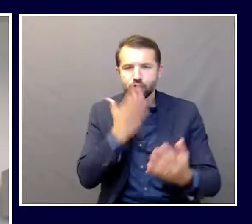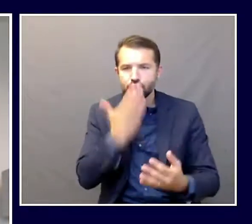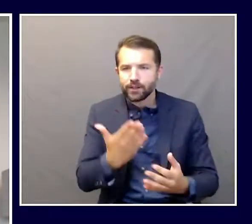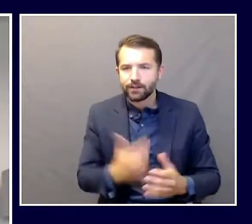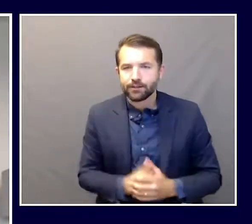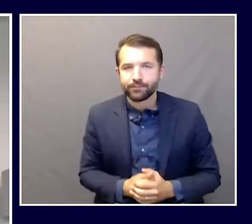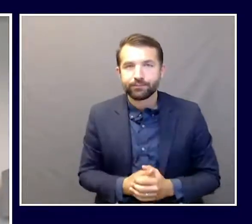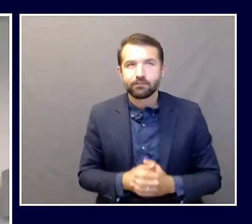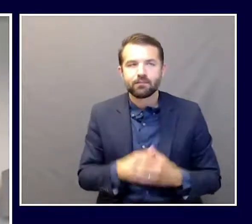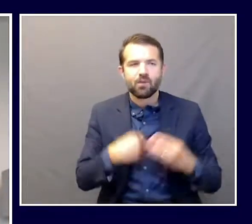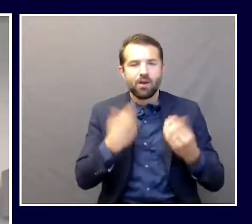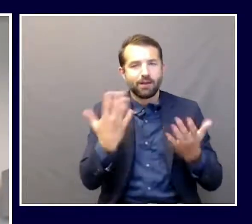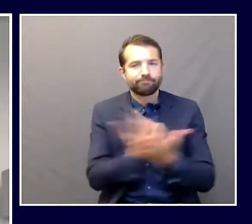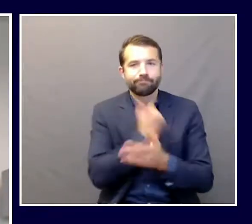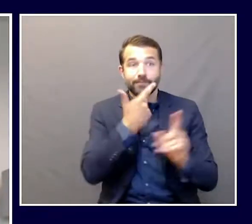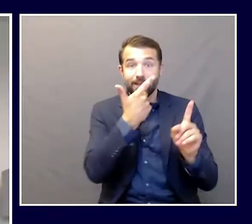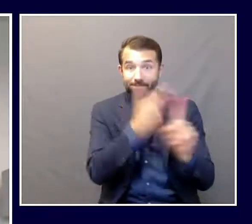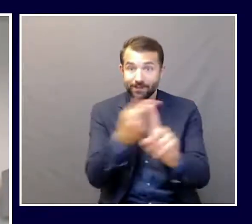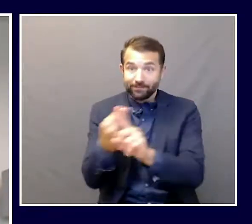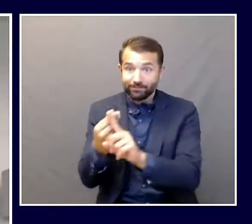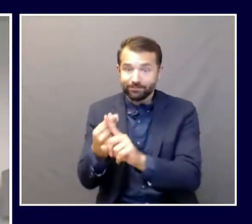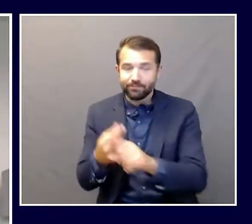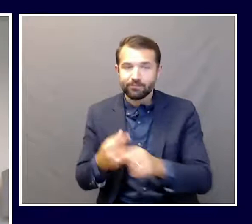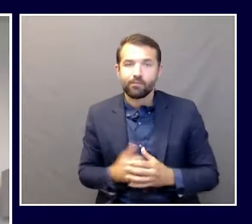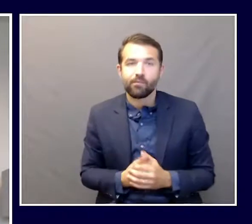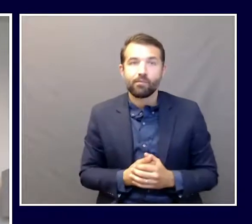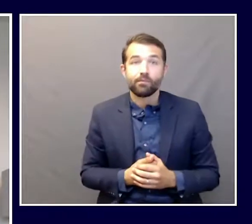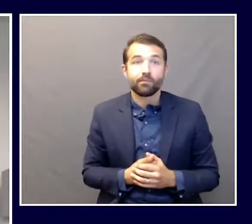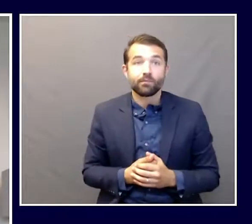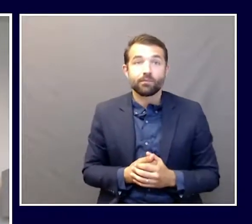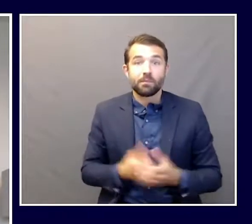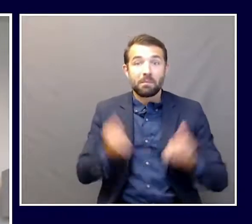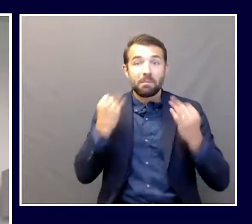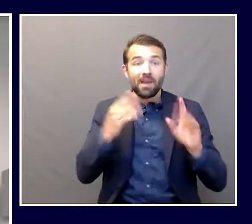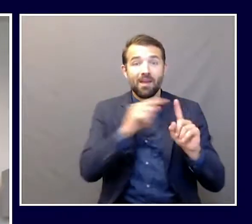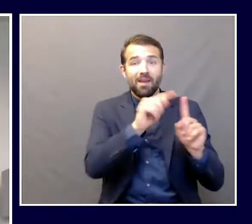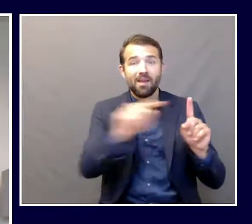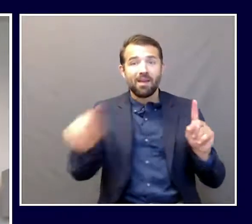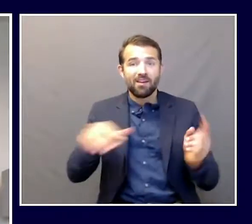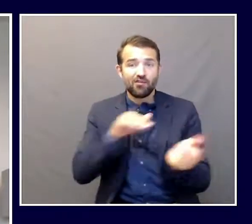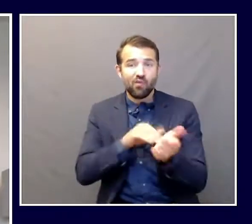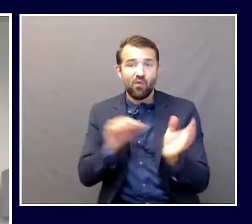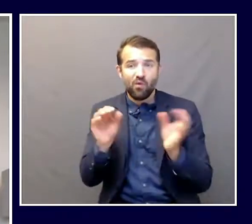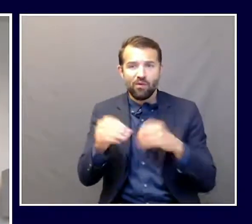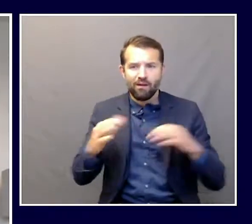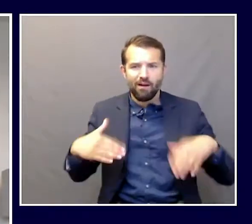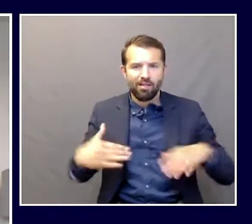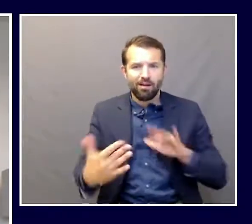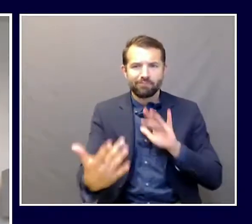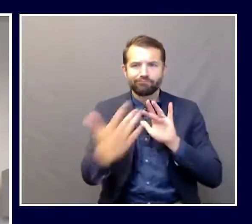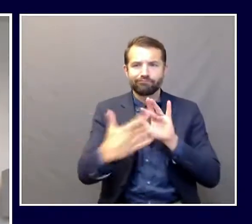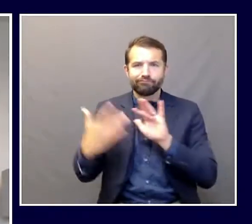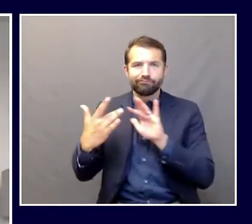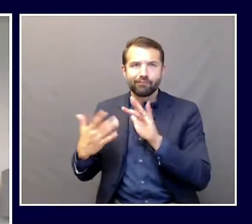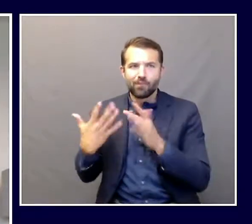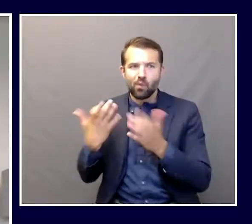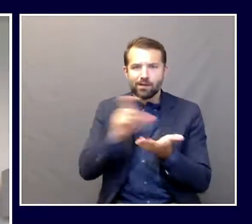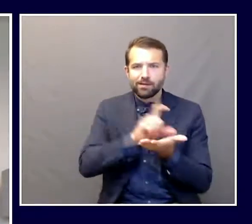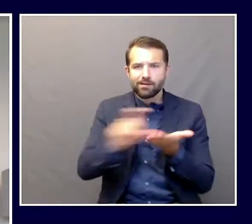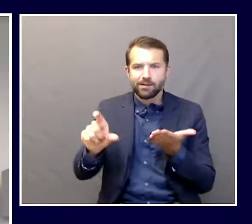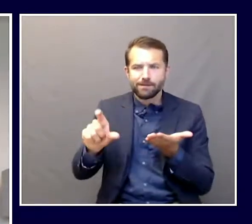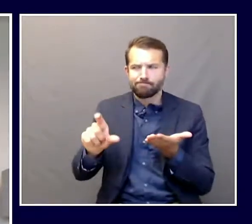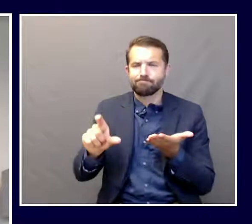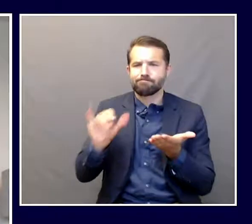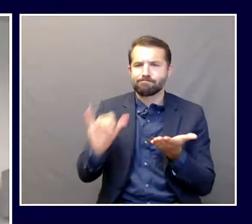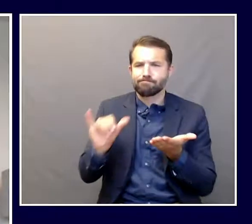but those offices haven't taken us up yet to start ordering vaccine. What are the barriers that they face? We've learned a lot from having